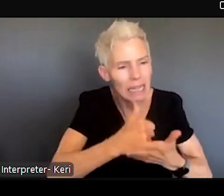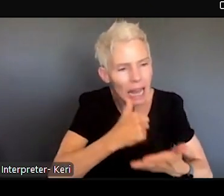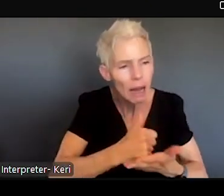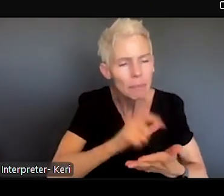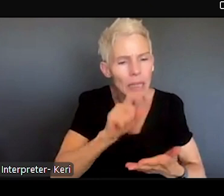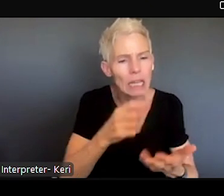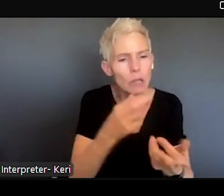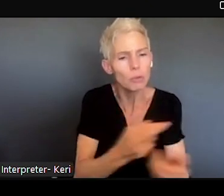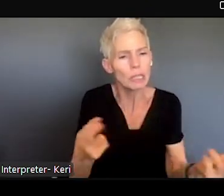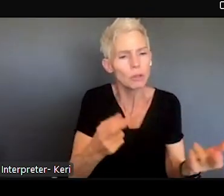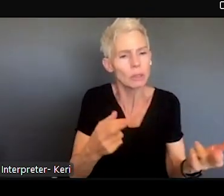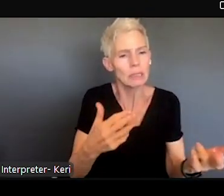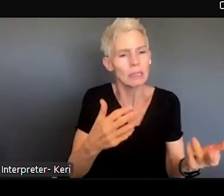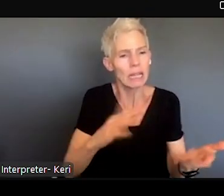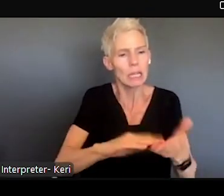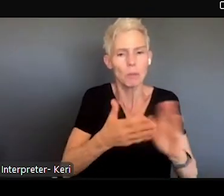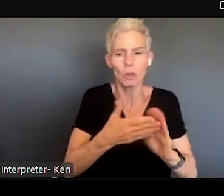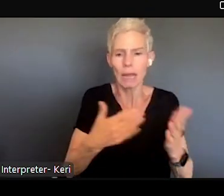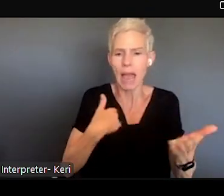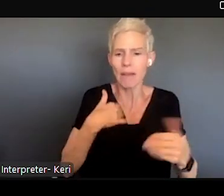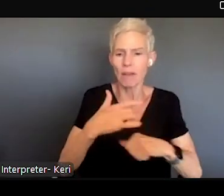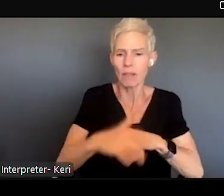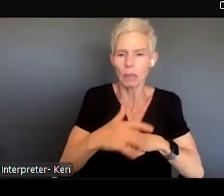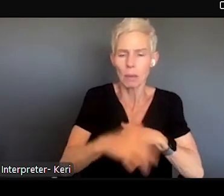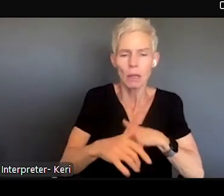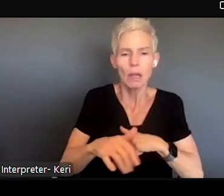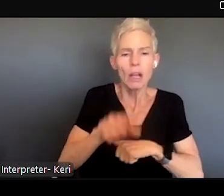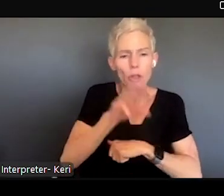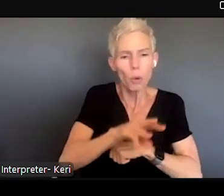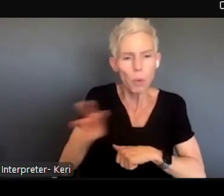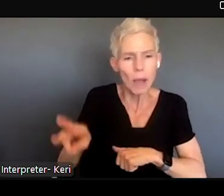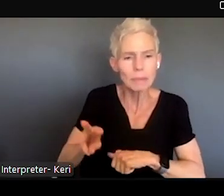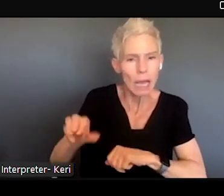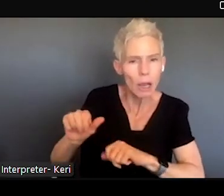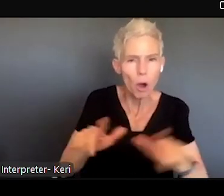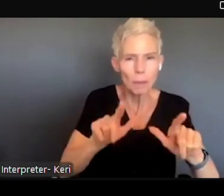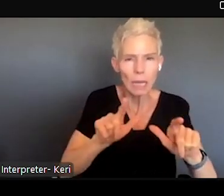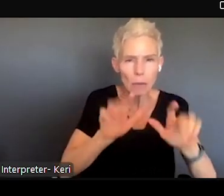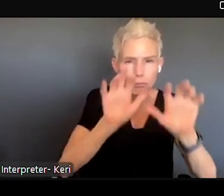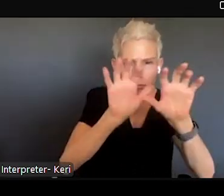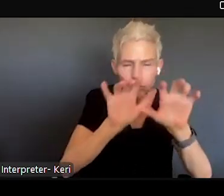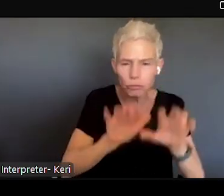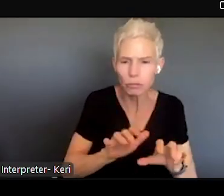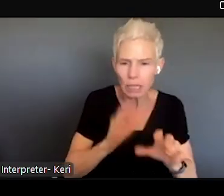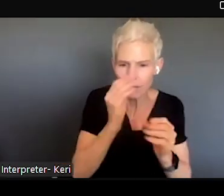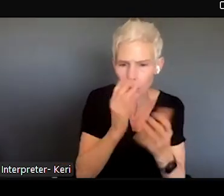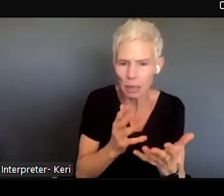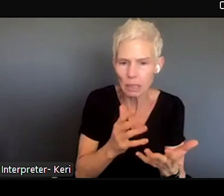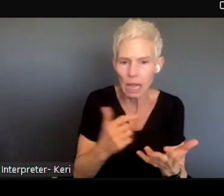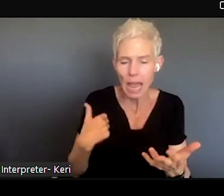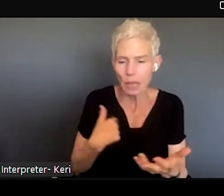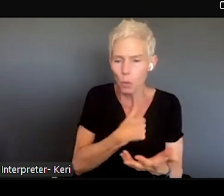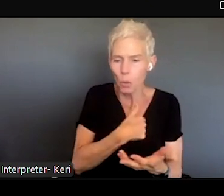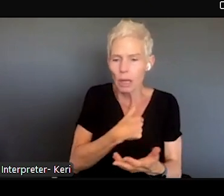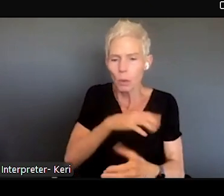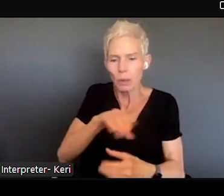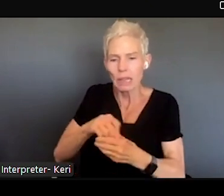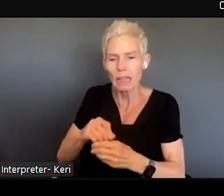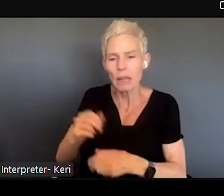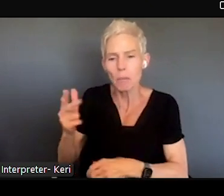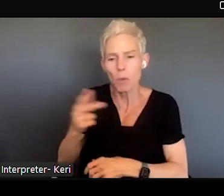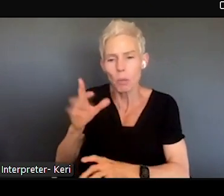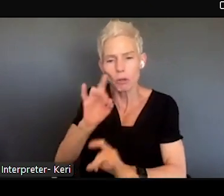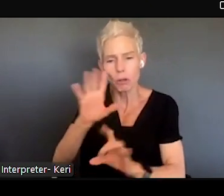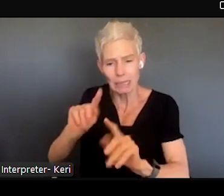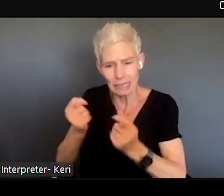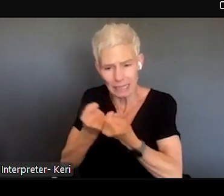community, they can go in and fill that out on that website. And then some of us within the mobile crisis have signed up to be navigators, and we will reach out to